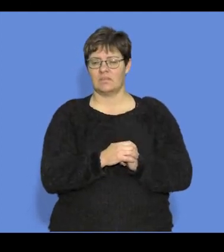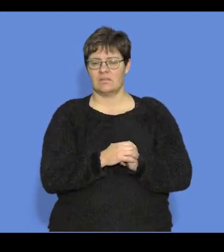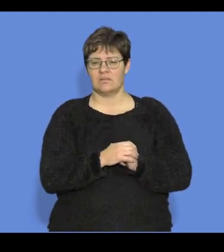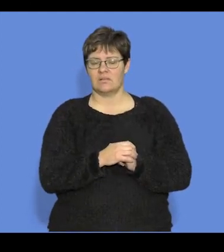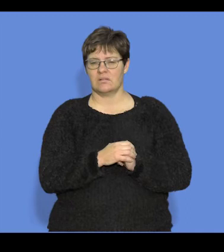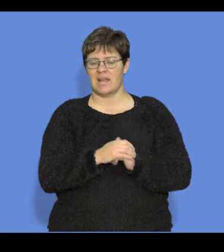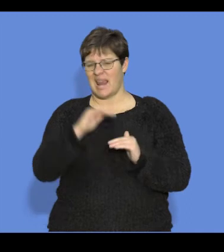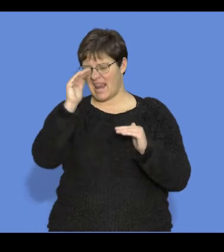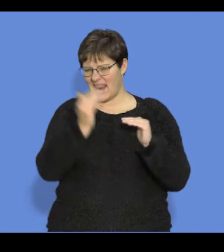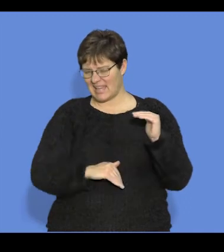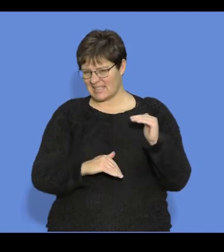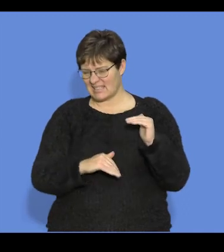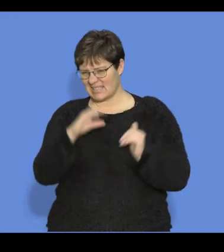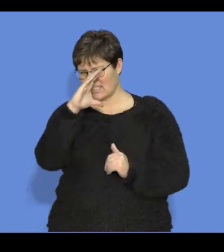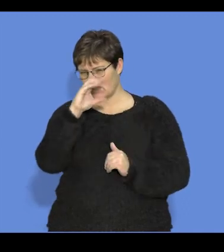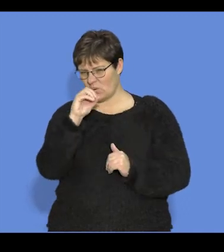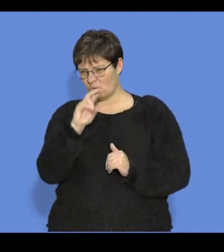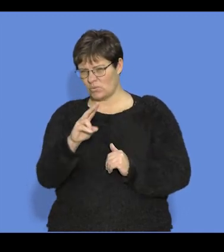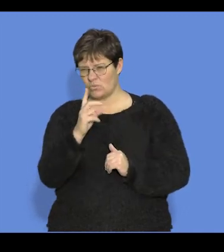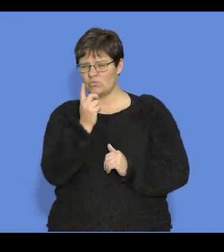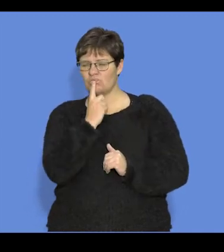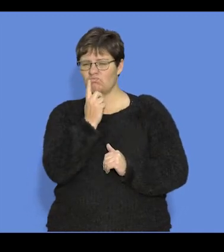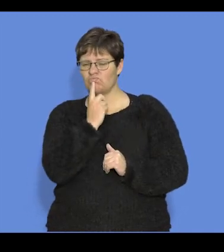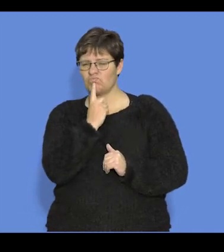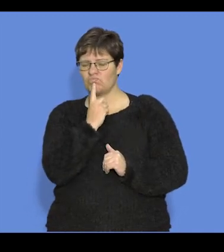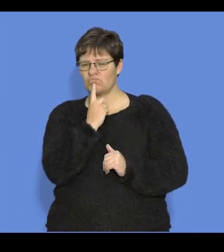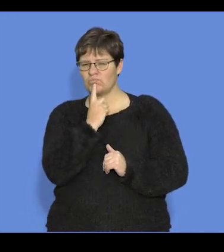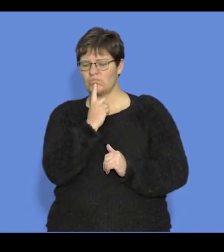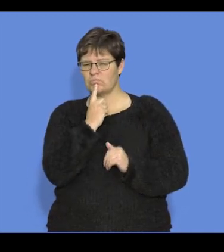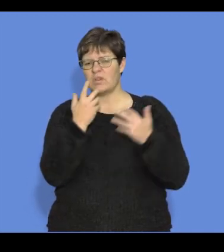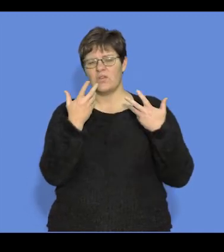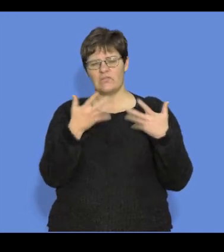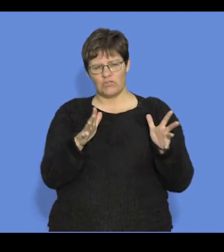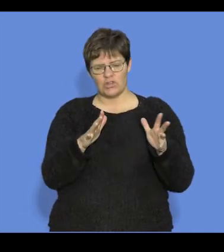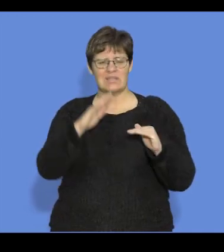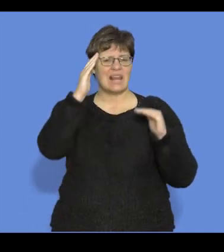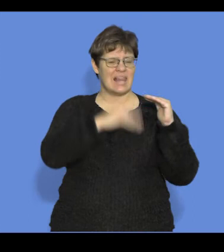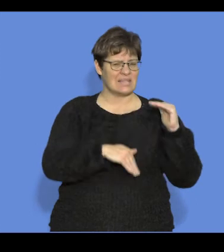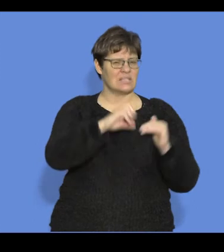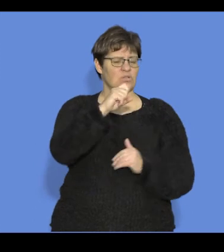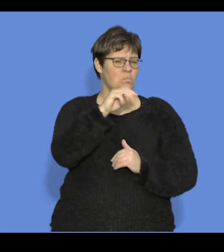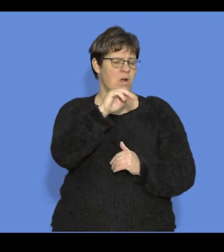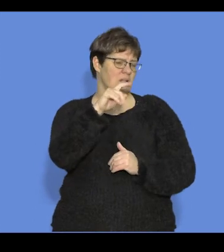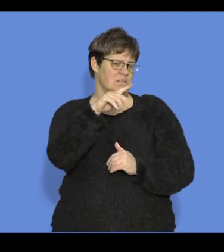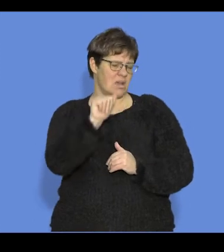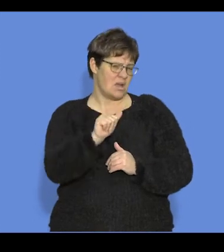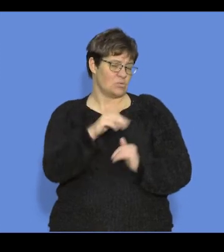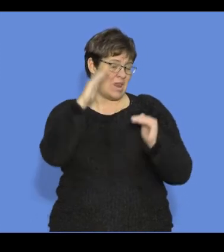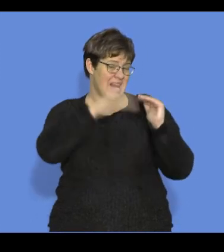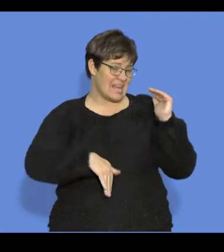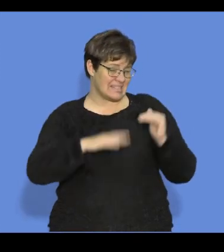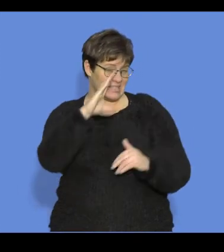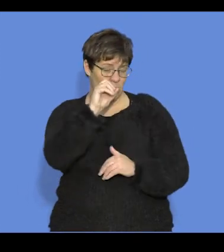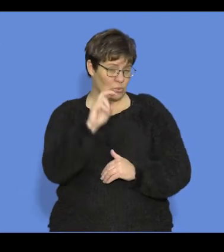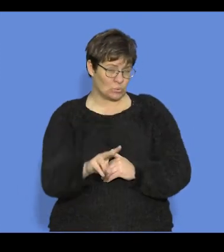if there was less carbon dioxide? Because it's already got less stomata. So if there was less carbon dioxide,